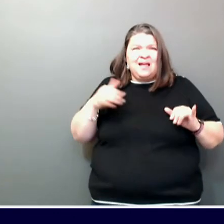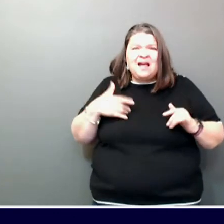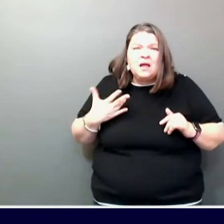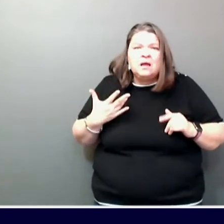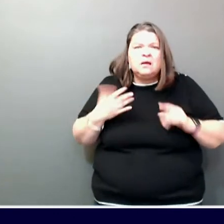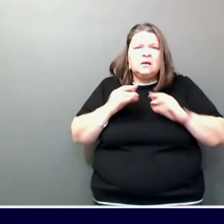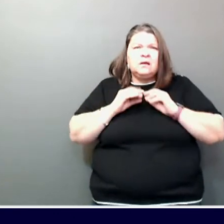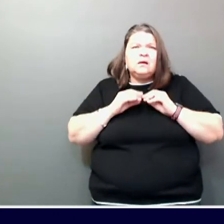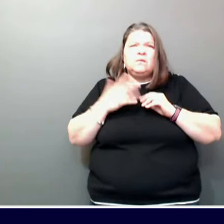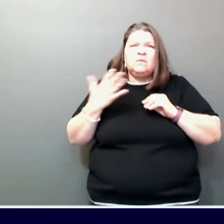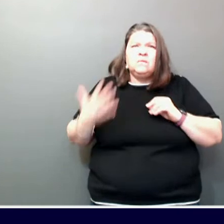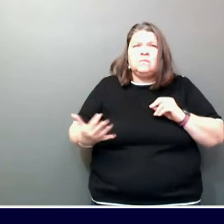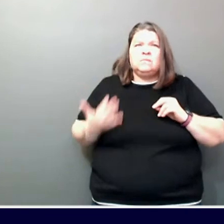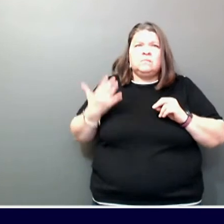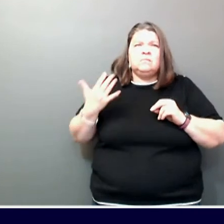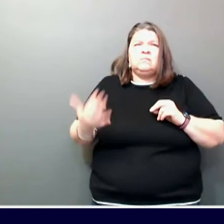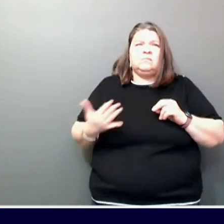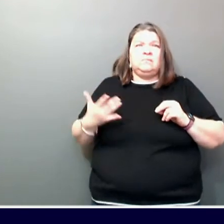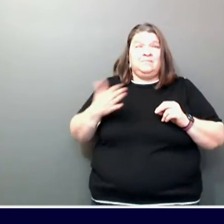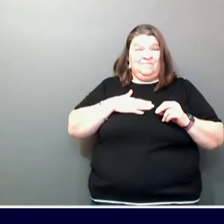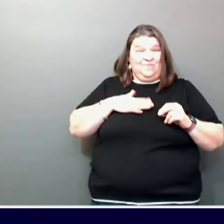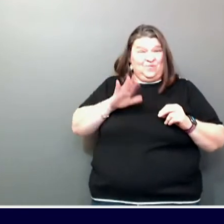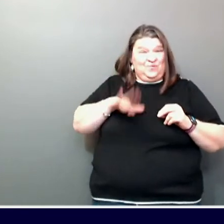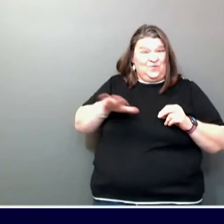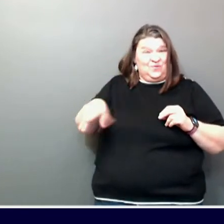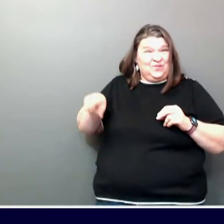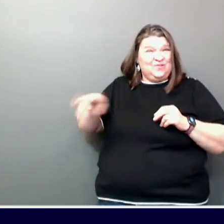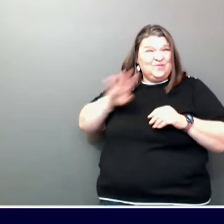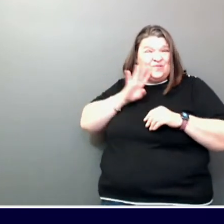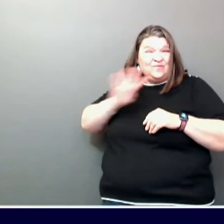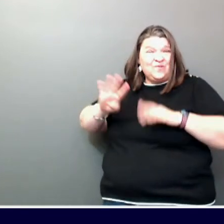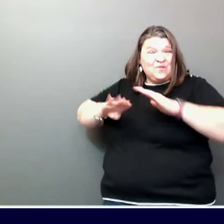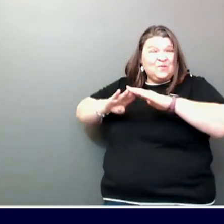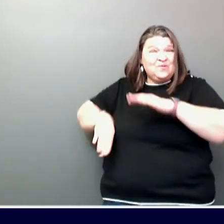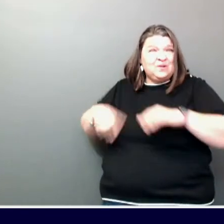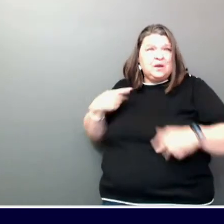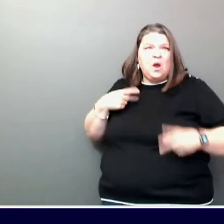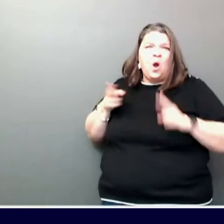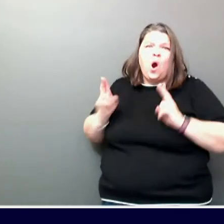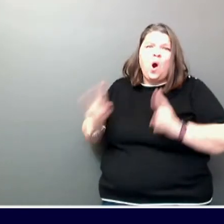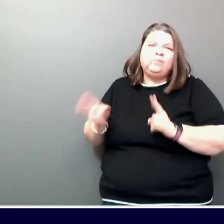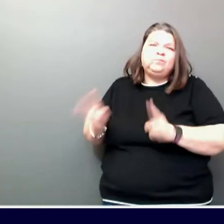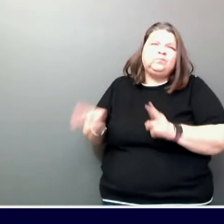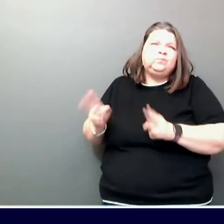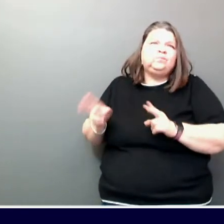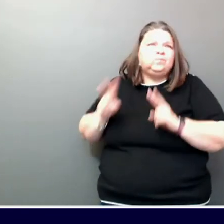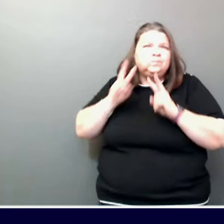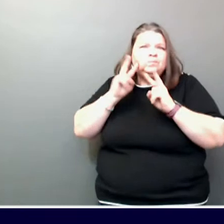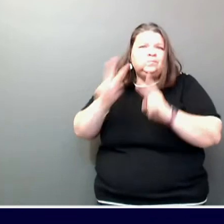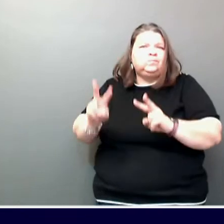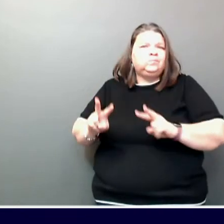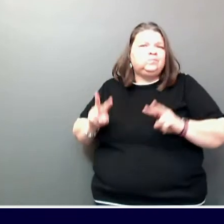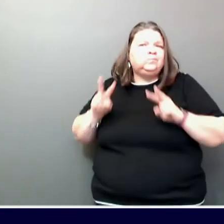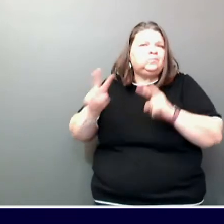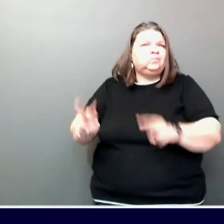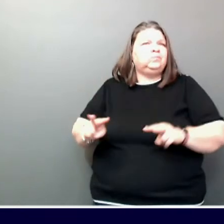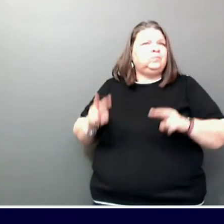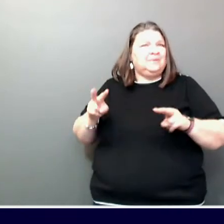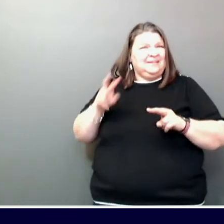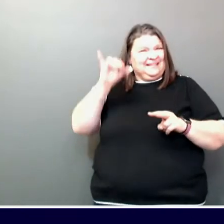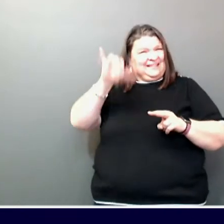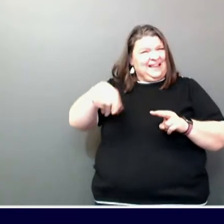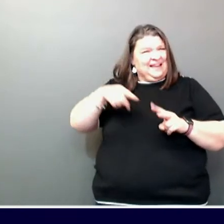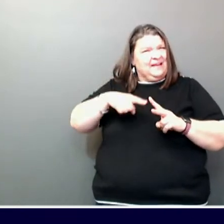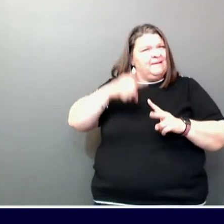myself included, sort of feel like you're in, back when everything first started. And I think seeing what, that 5